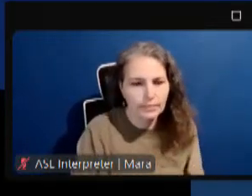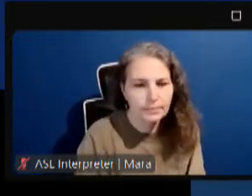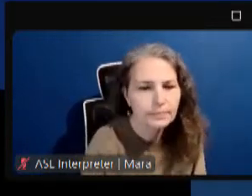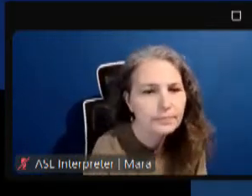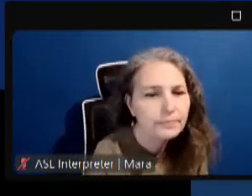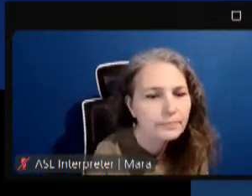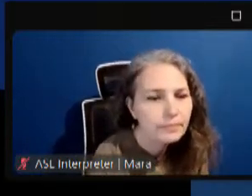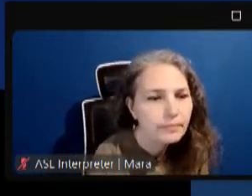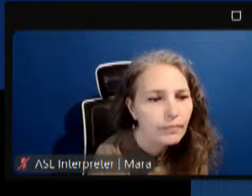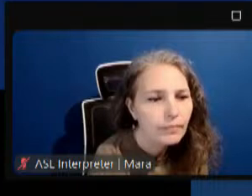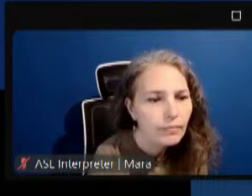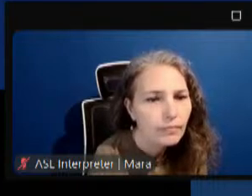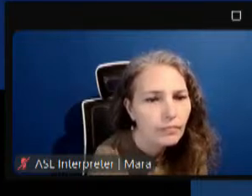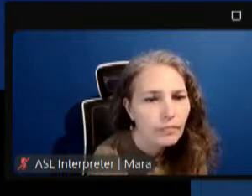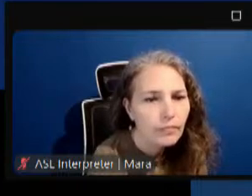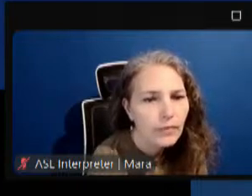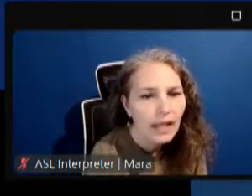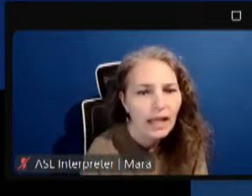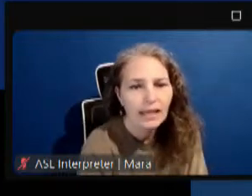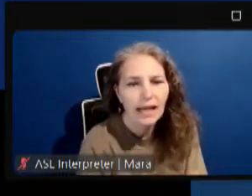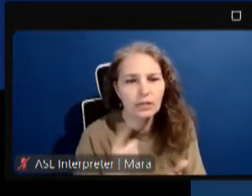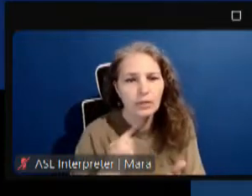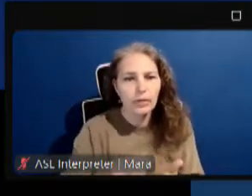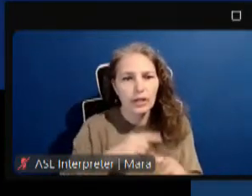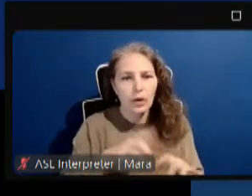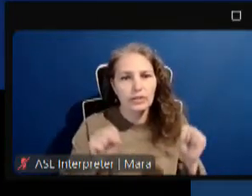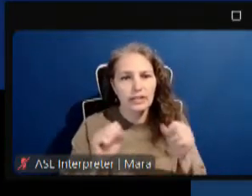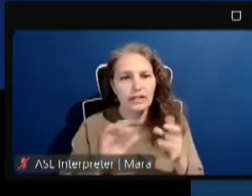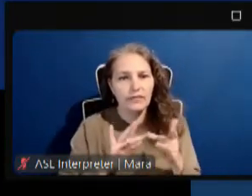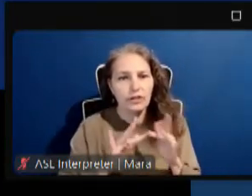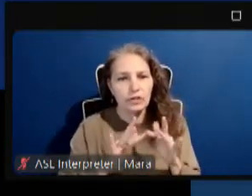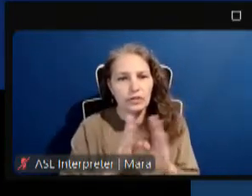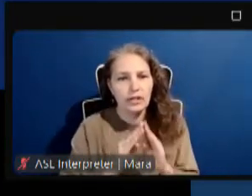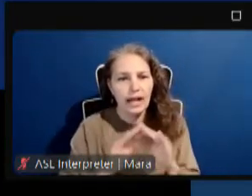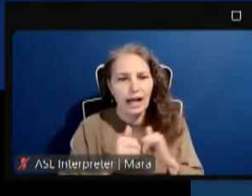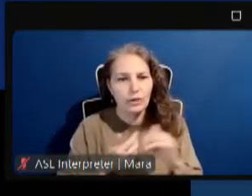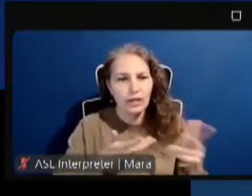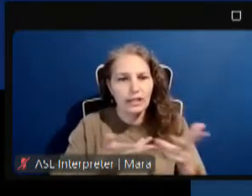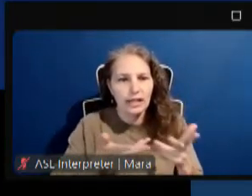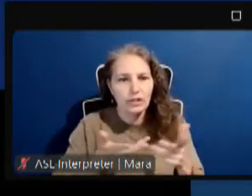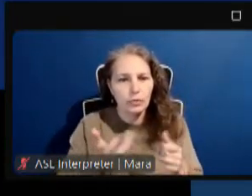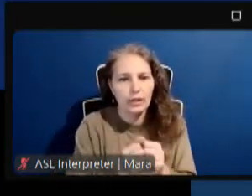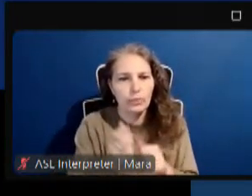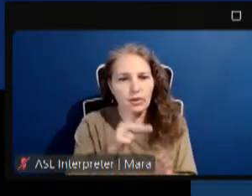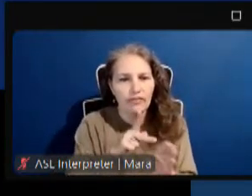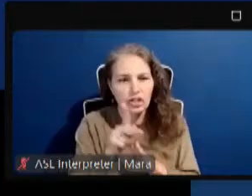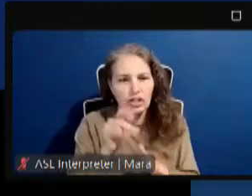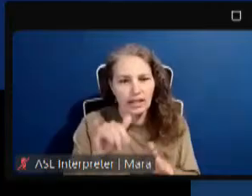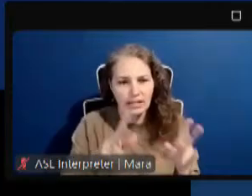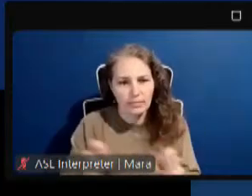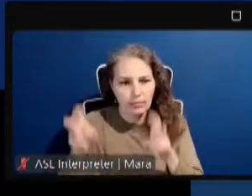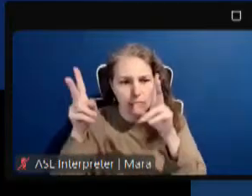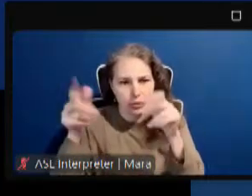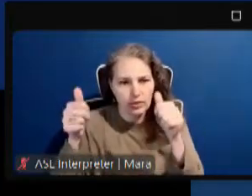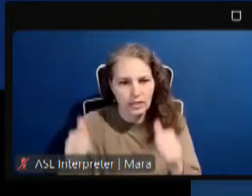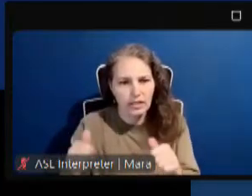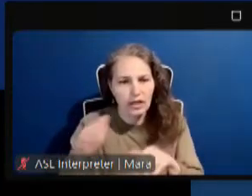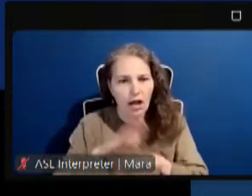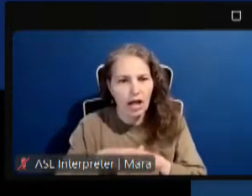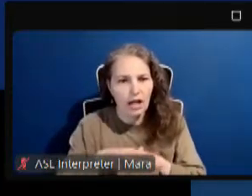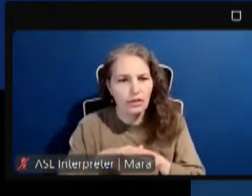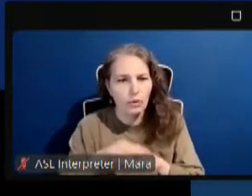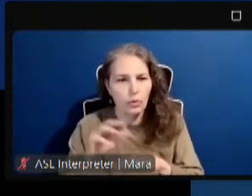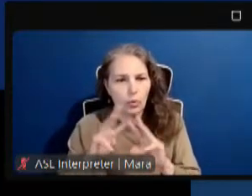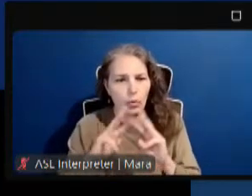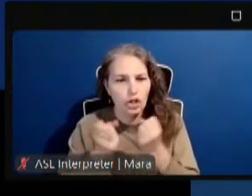session on how to engage with a design professional, and that session is now recorded and posted on our workshops tab.